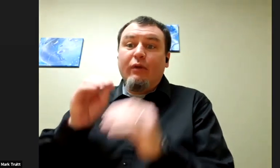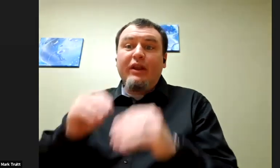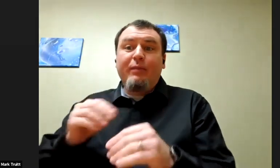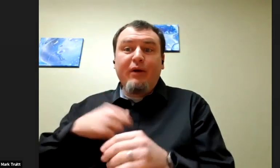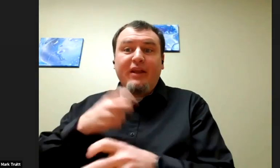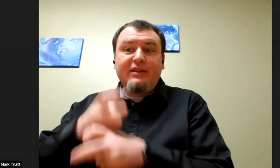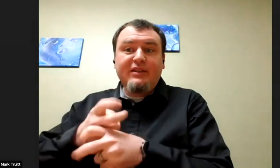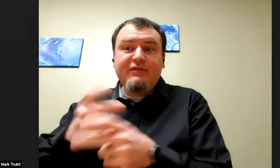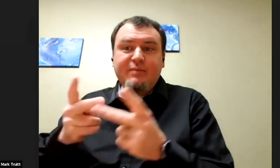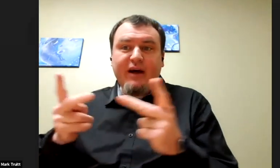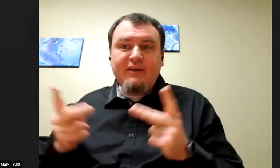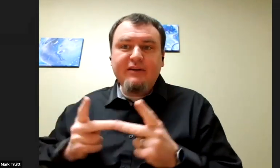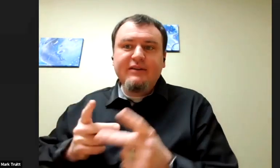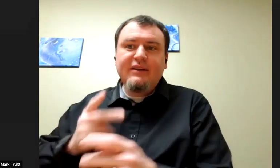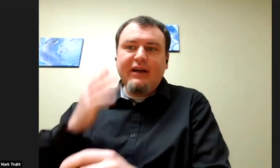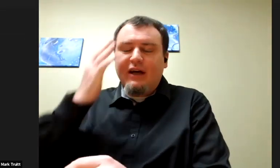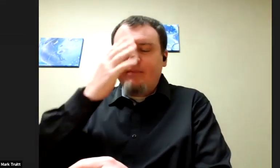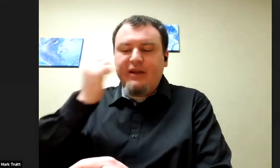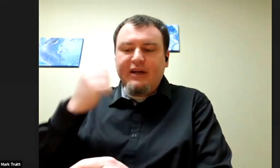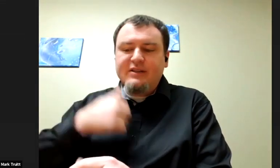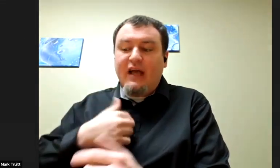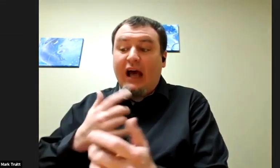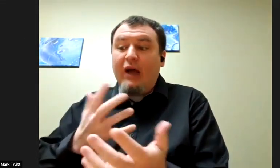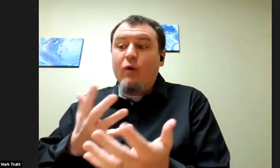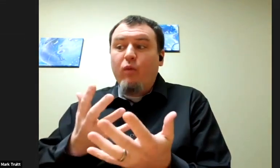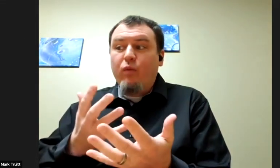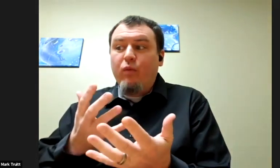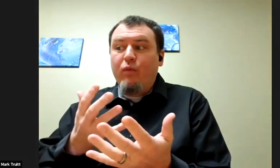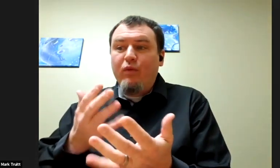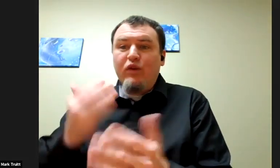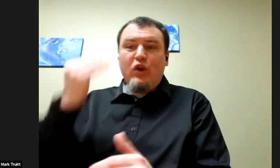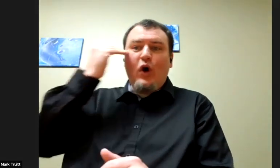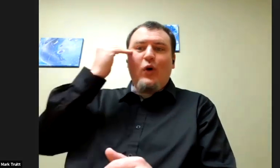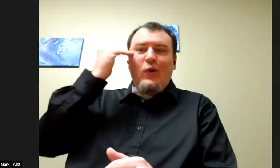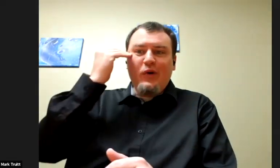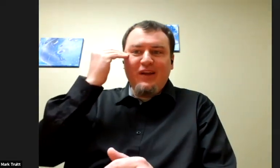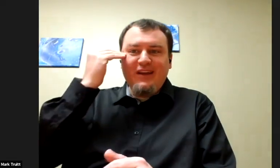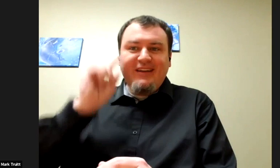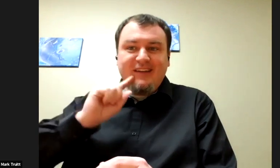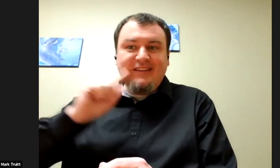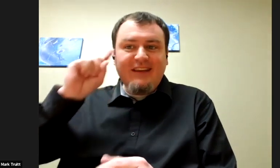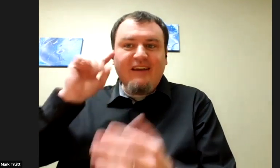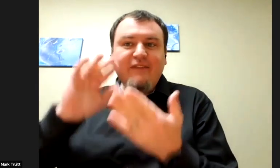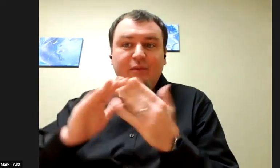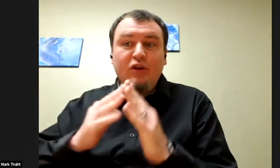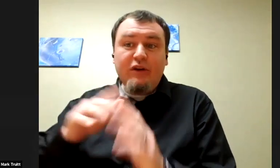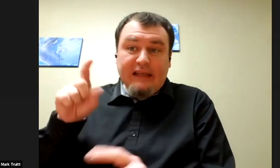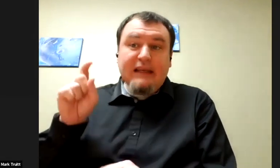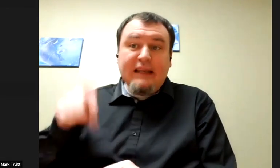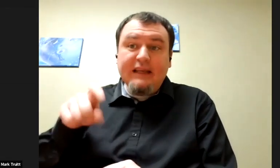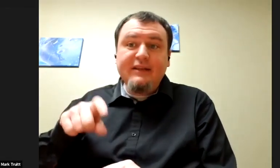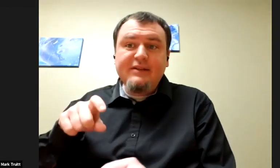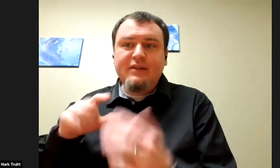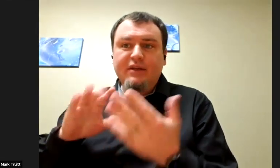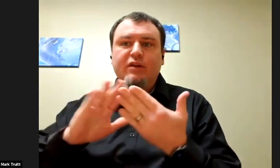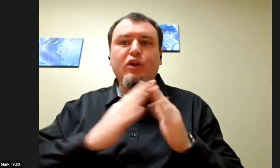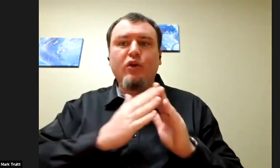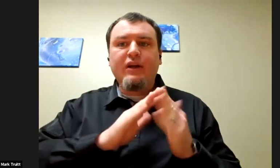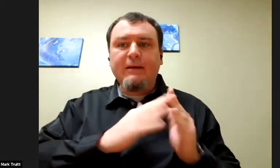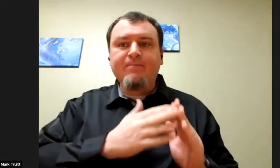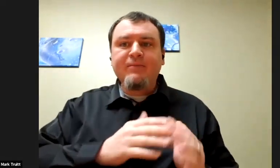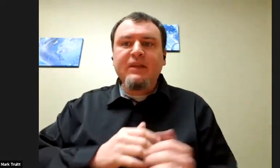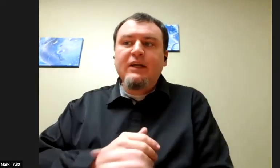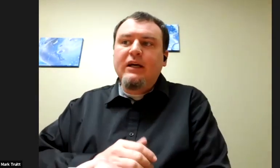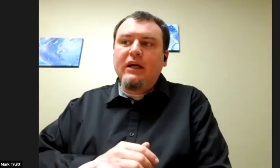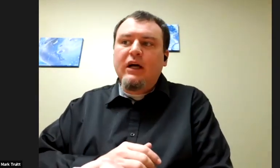so that really put me in a tough spot because I know that the deaf community needs